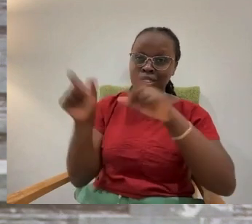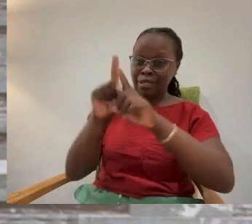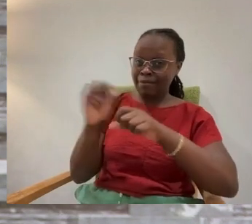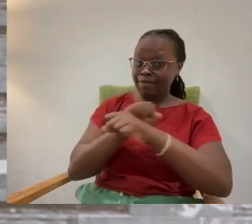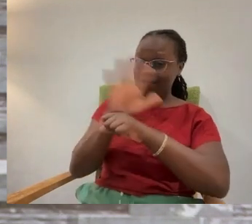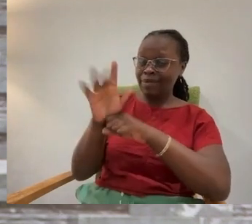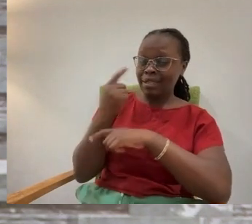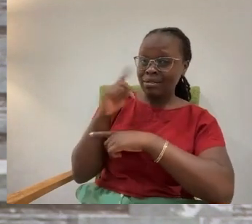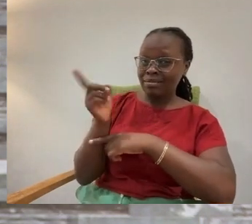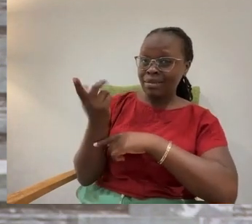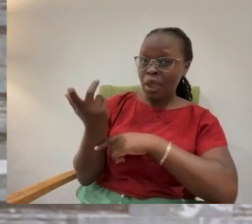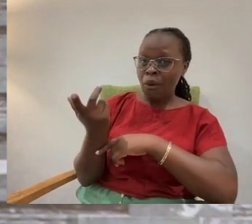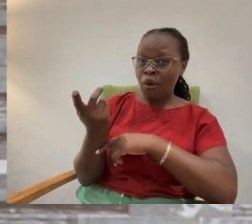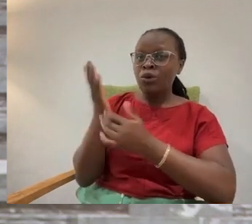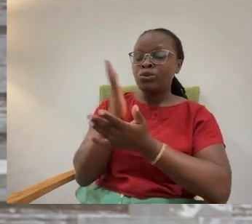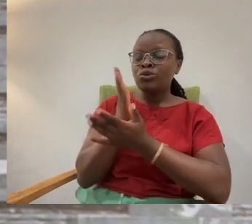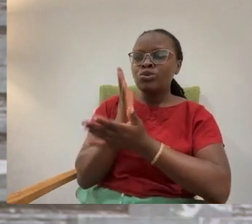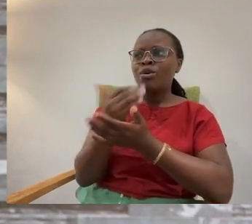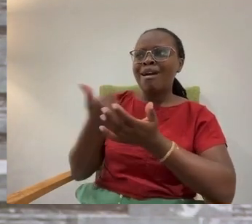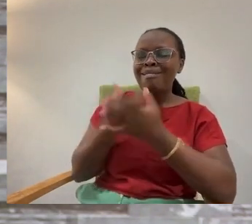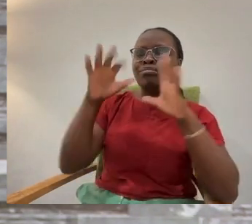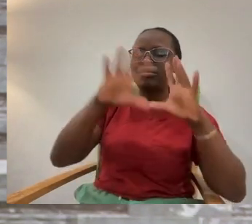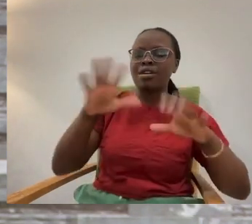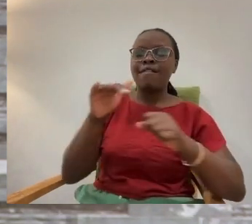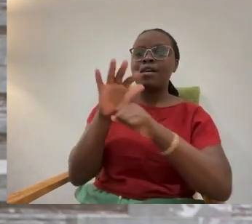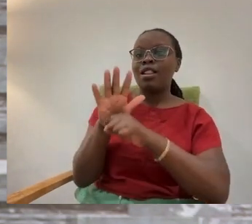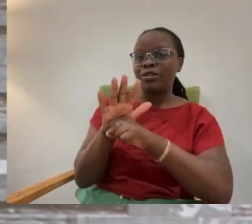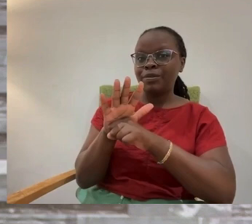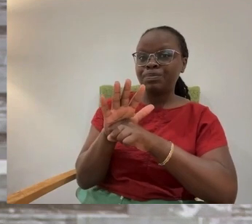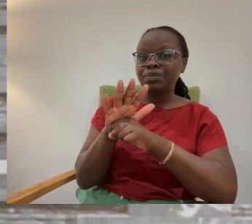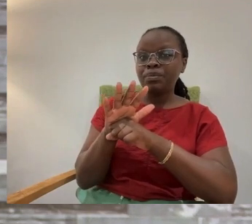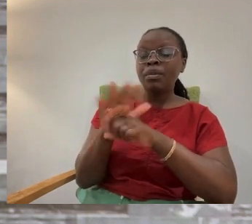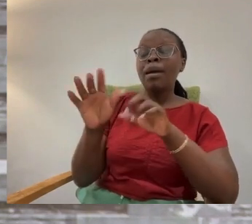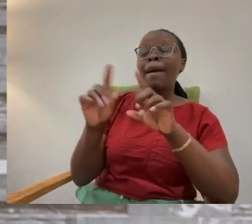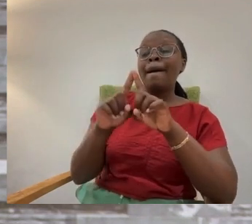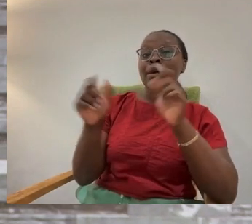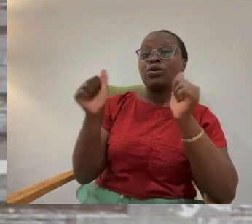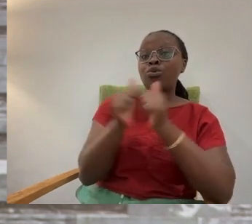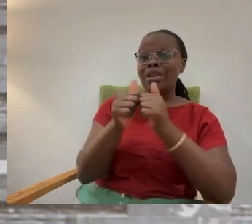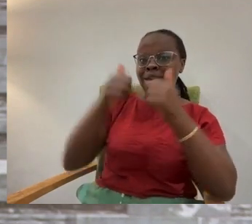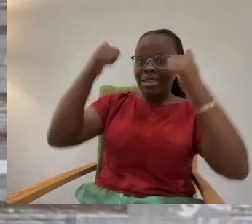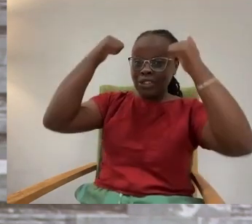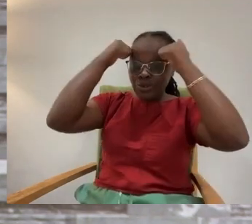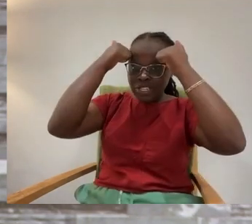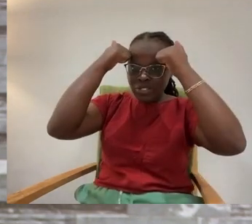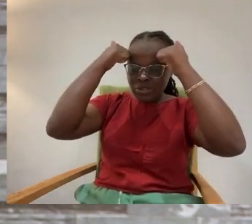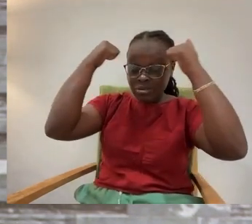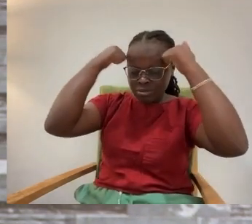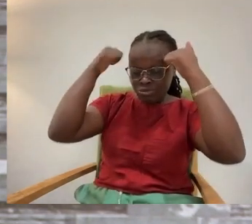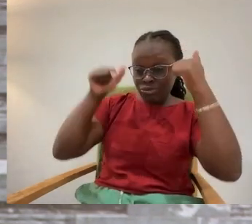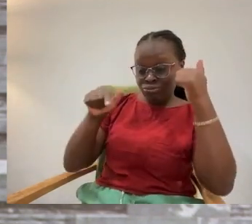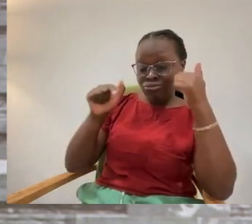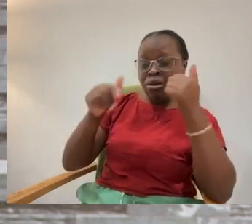really painful to read, right? But with the education aspect of it, it's mostly about